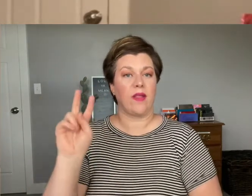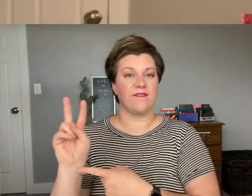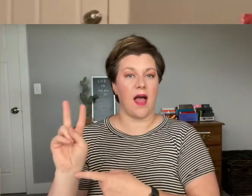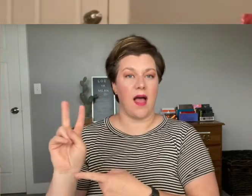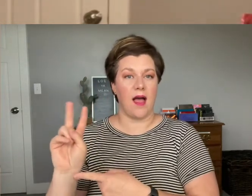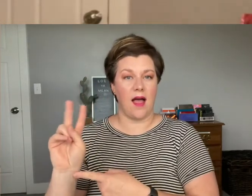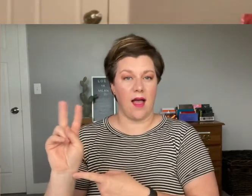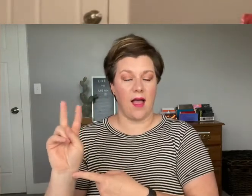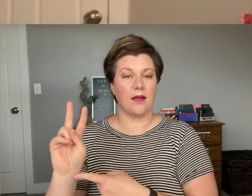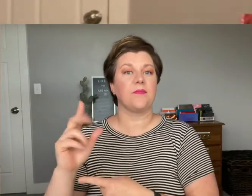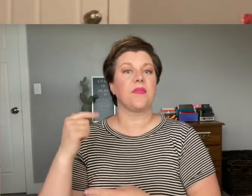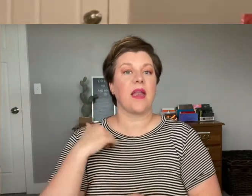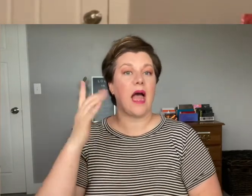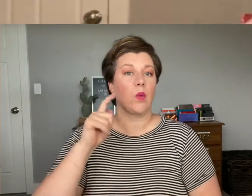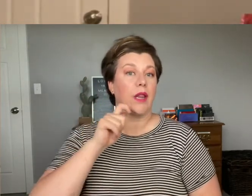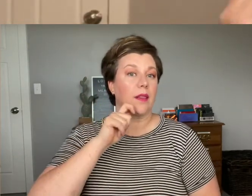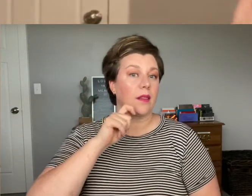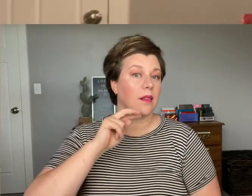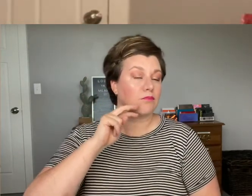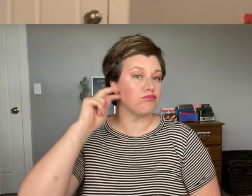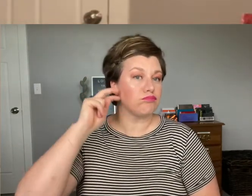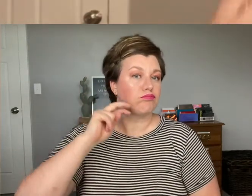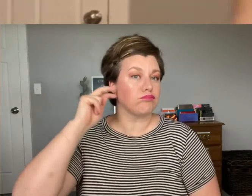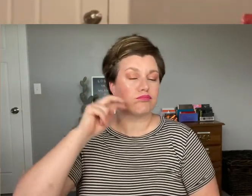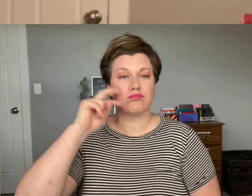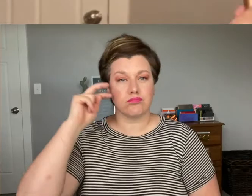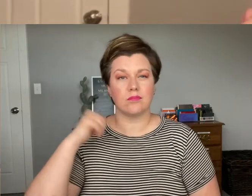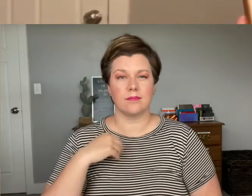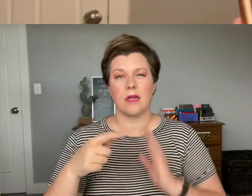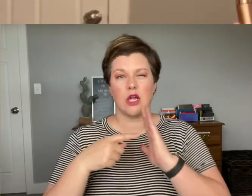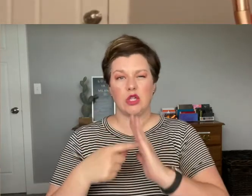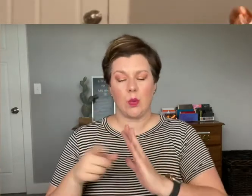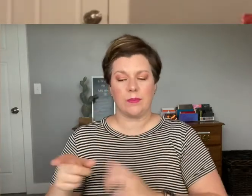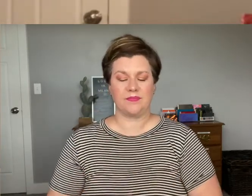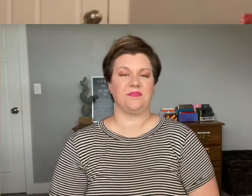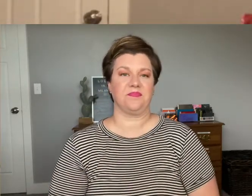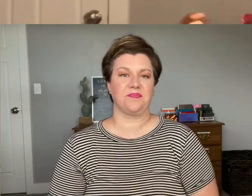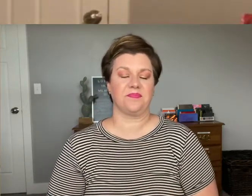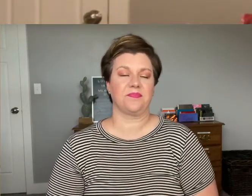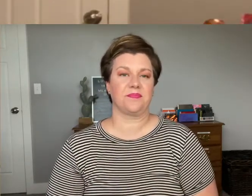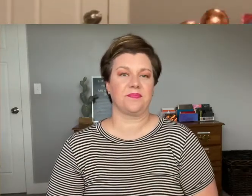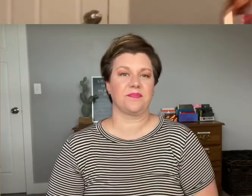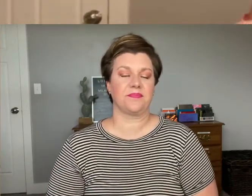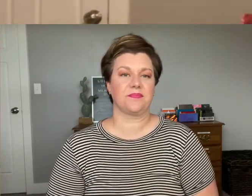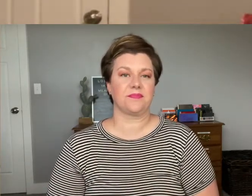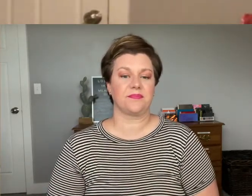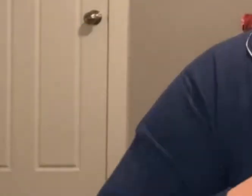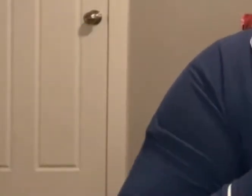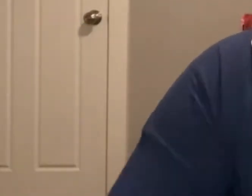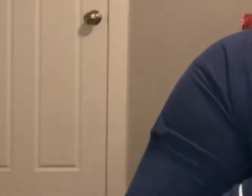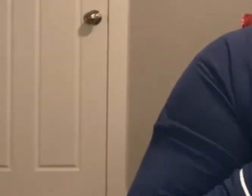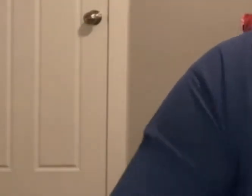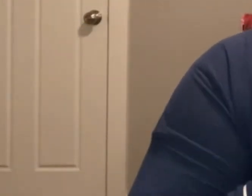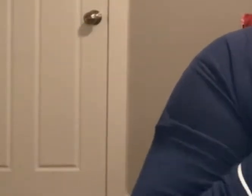vibrating, and I am just gonna go over really quick and do the exercises that I have for my face.